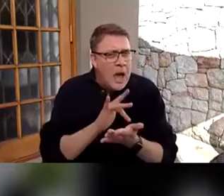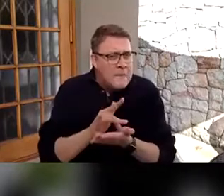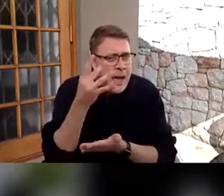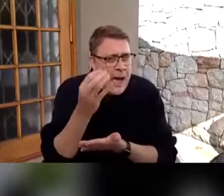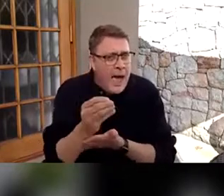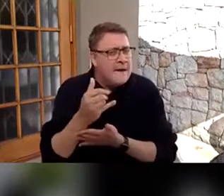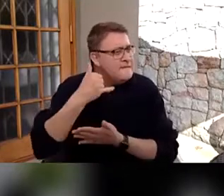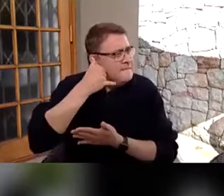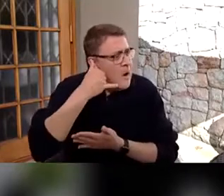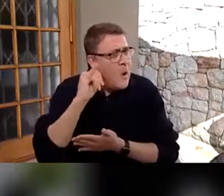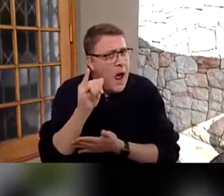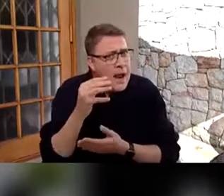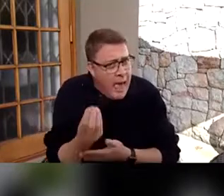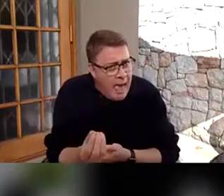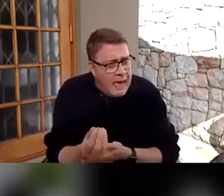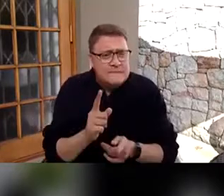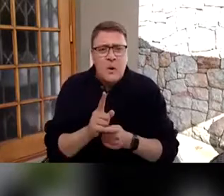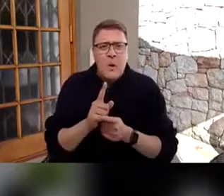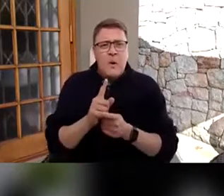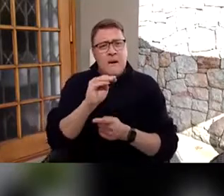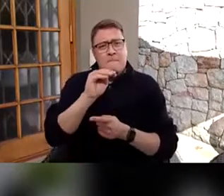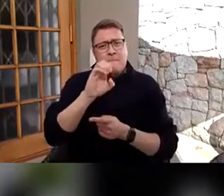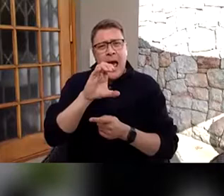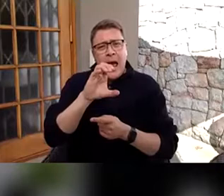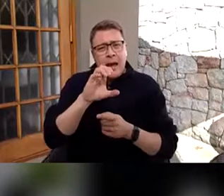MacBook, you're welcome to head over to